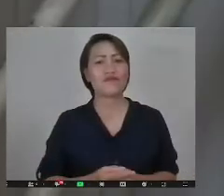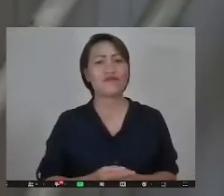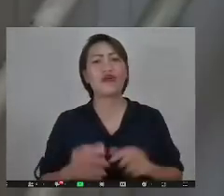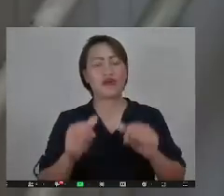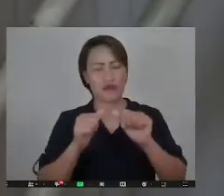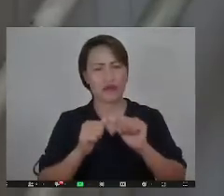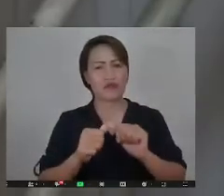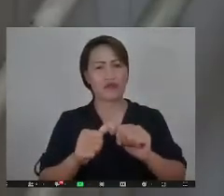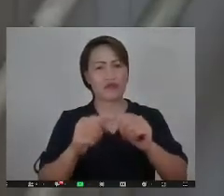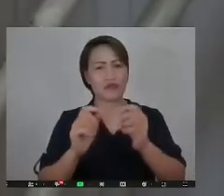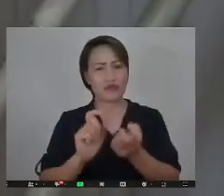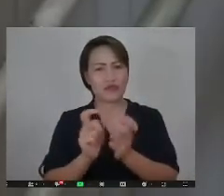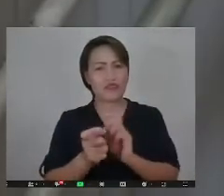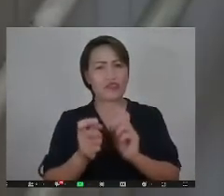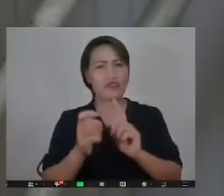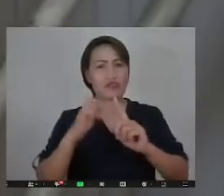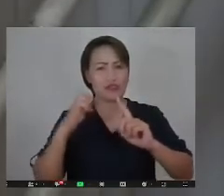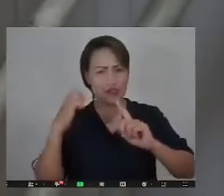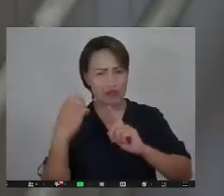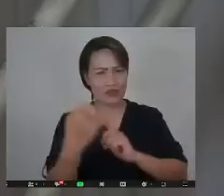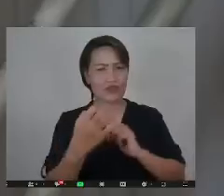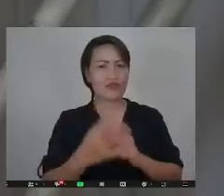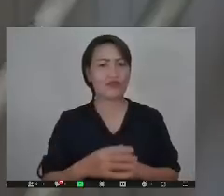one innovation at a time.